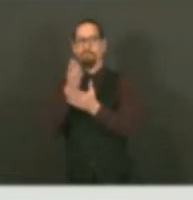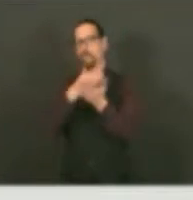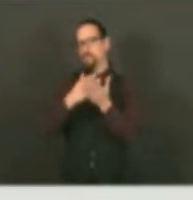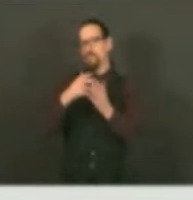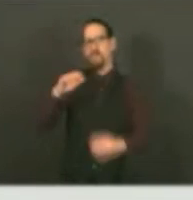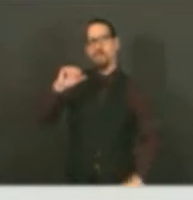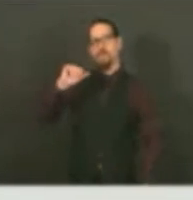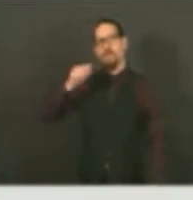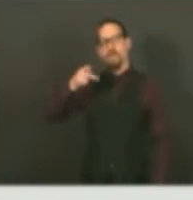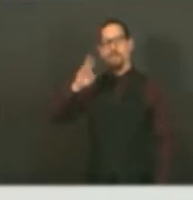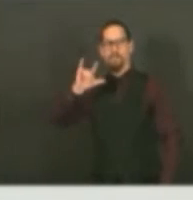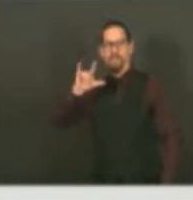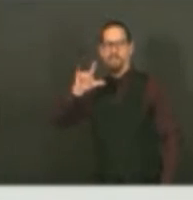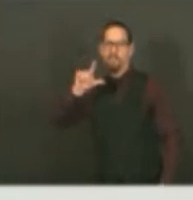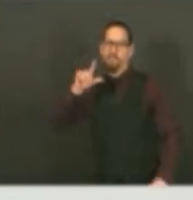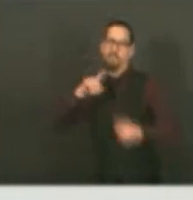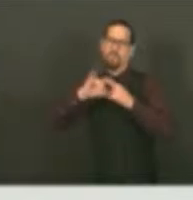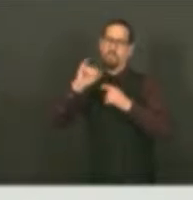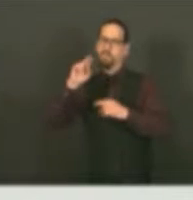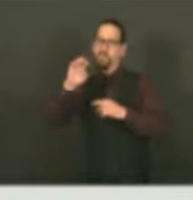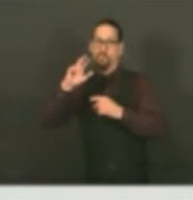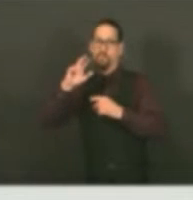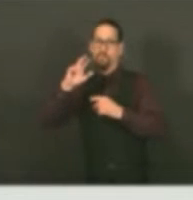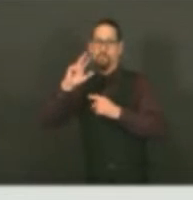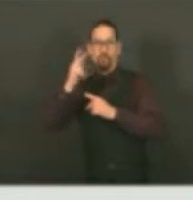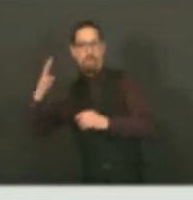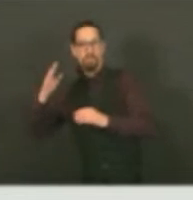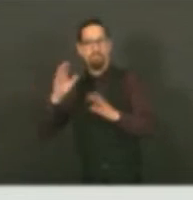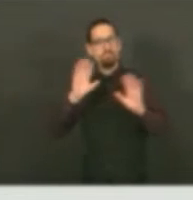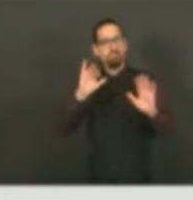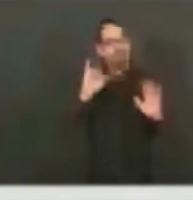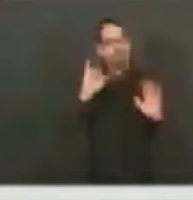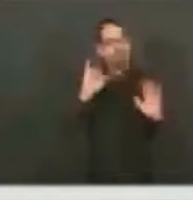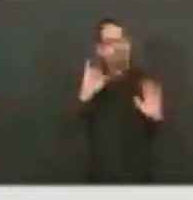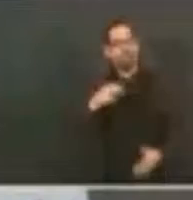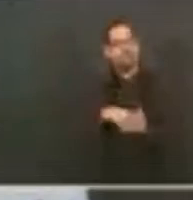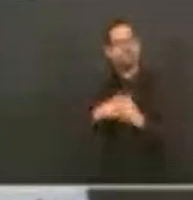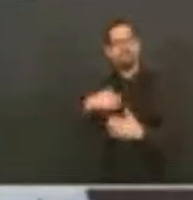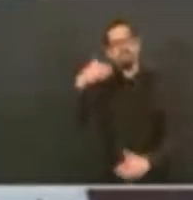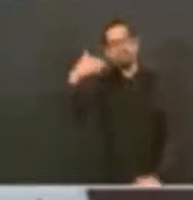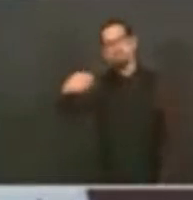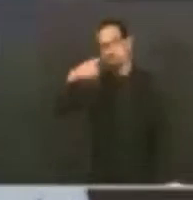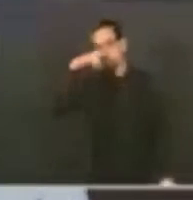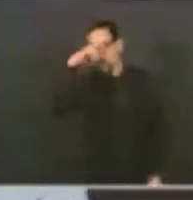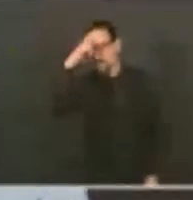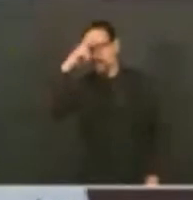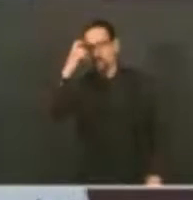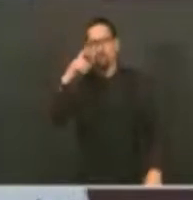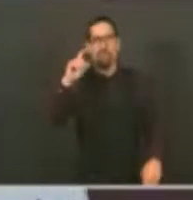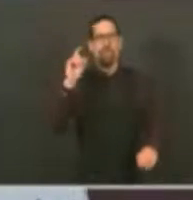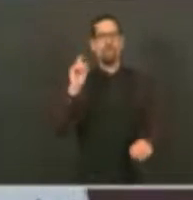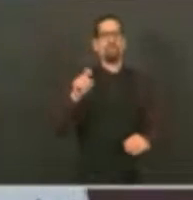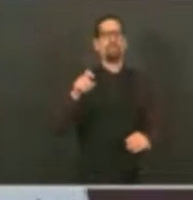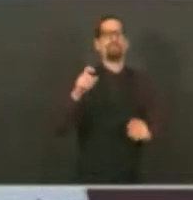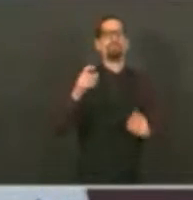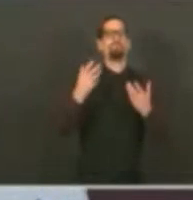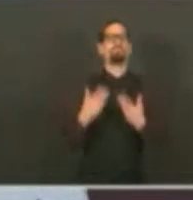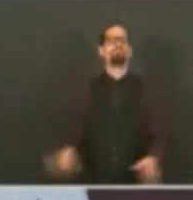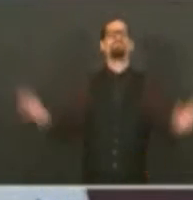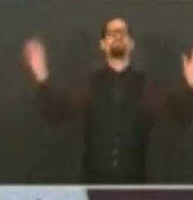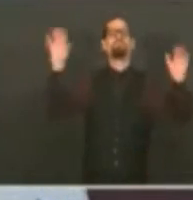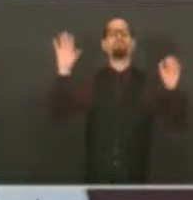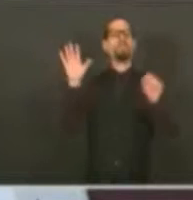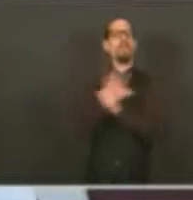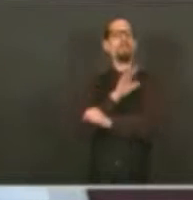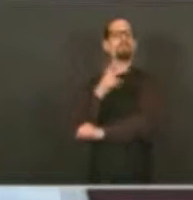June. So good news, by the summer, we anticipate the majority of phase 1 through 3 should be vaccinated here in the state of Rhode Island. So again,